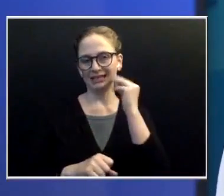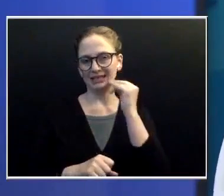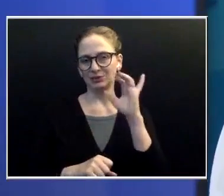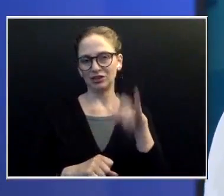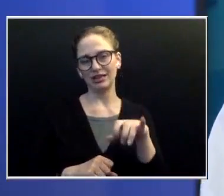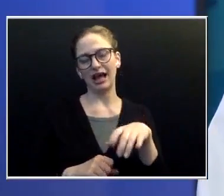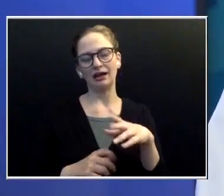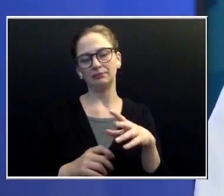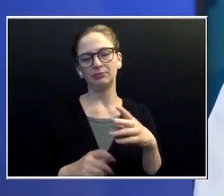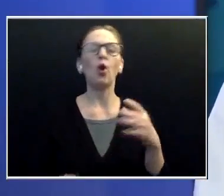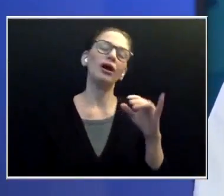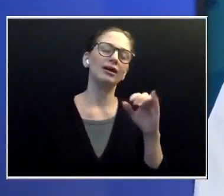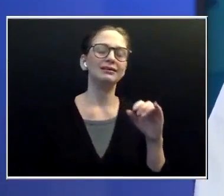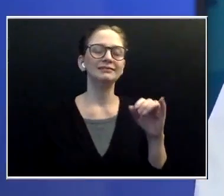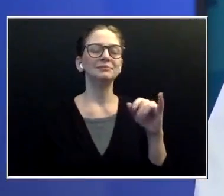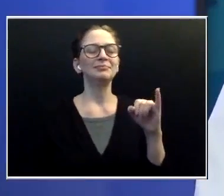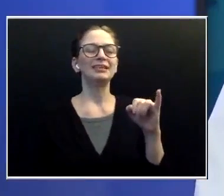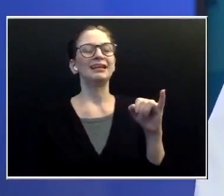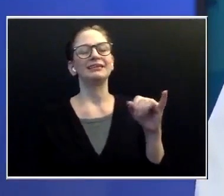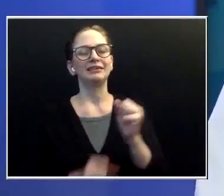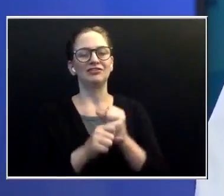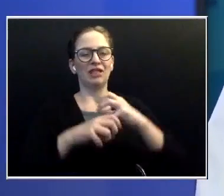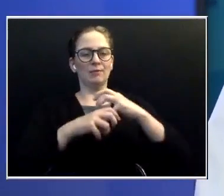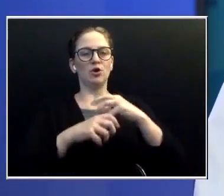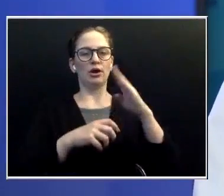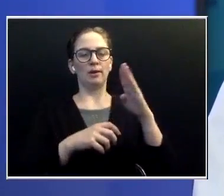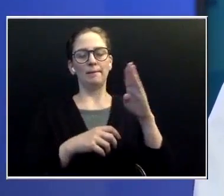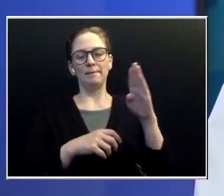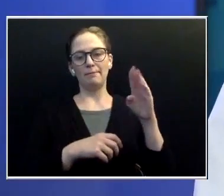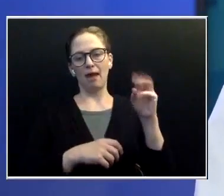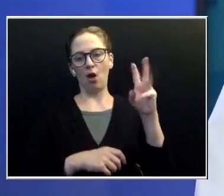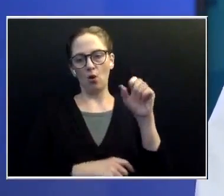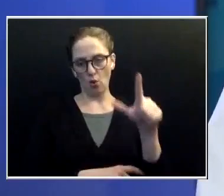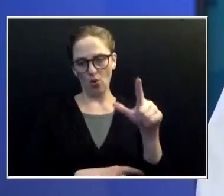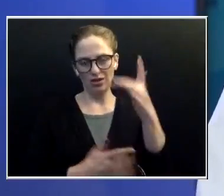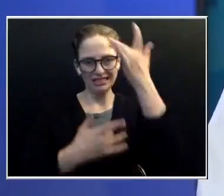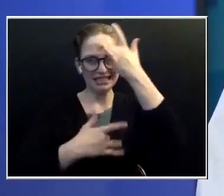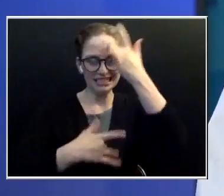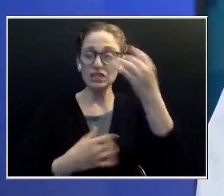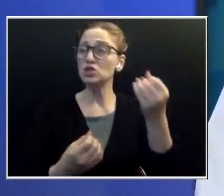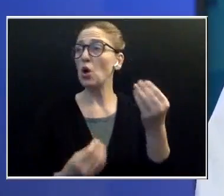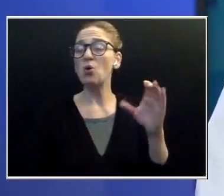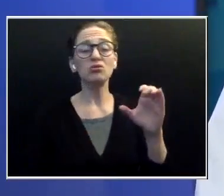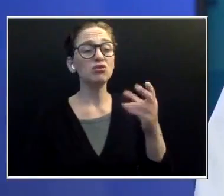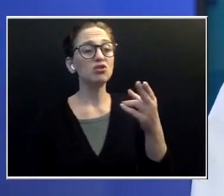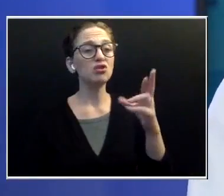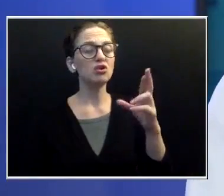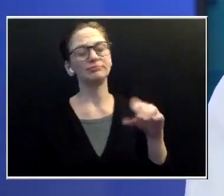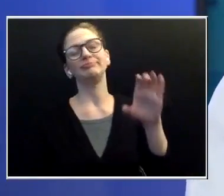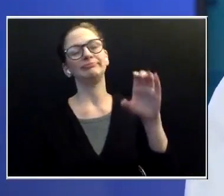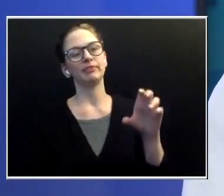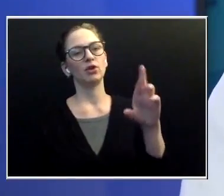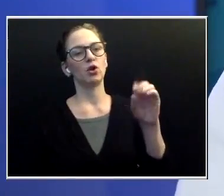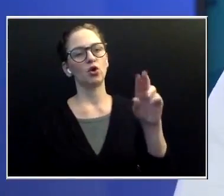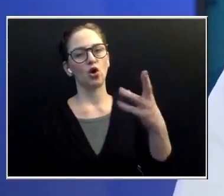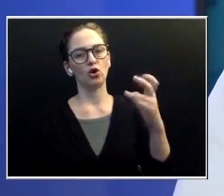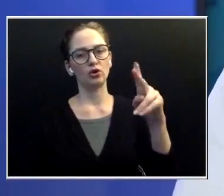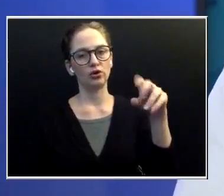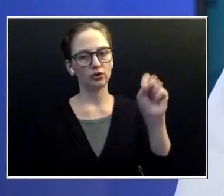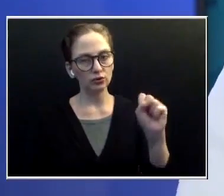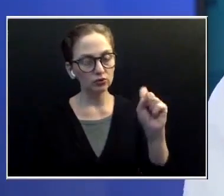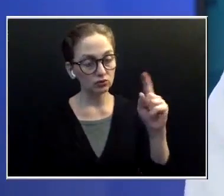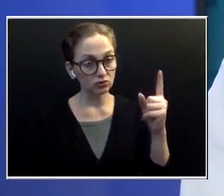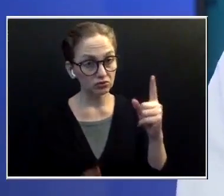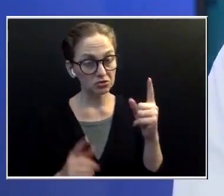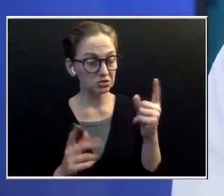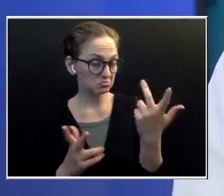ulcerative colitis. The recurrence rate might be even higher, 30-50%. So it's not uncommon to have a recurrence in patients with C. diff. So let me tell you this actually. Now, when we